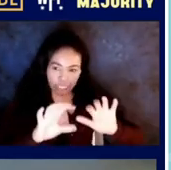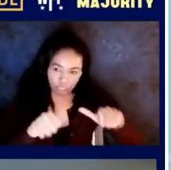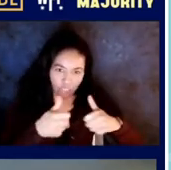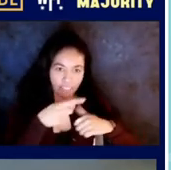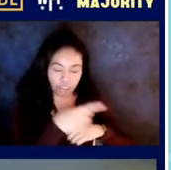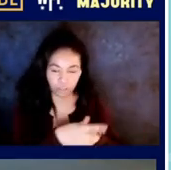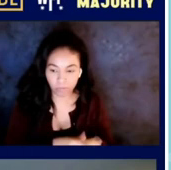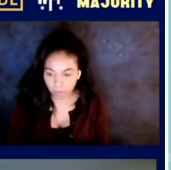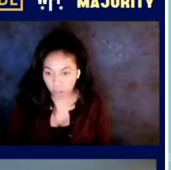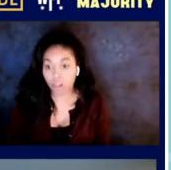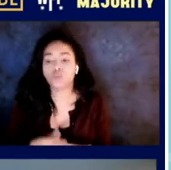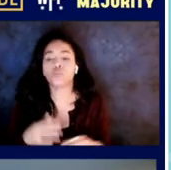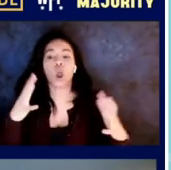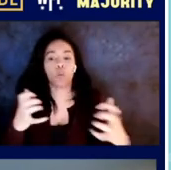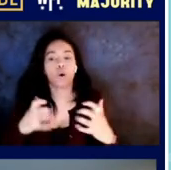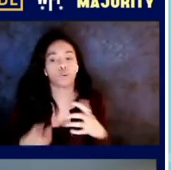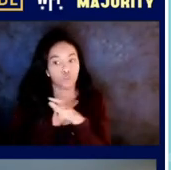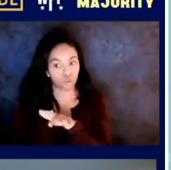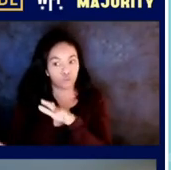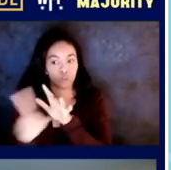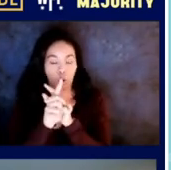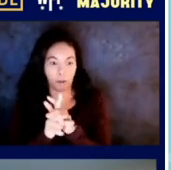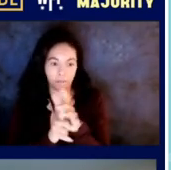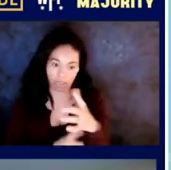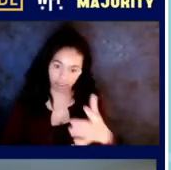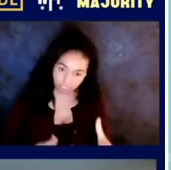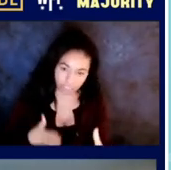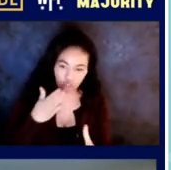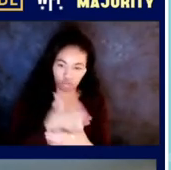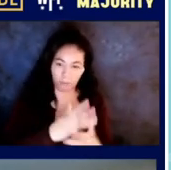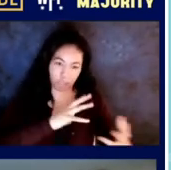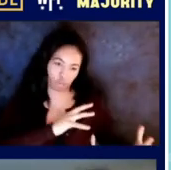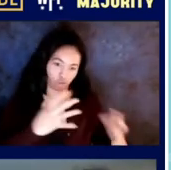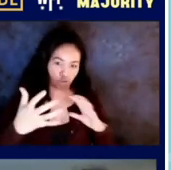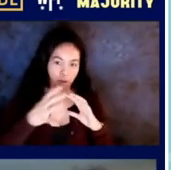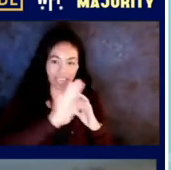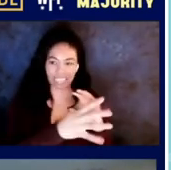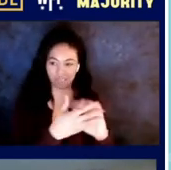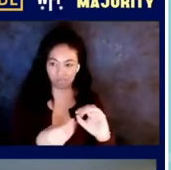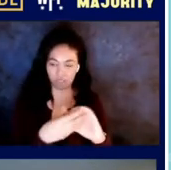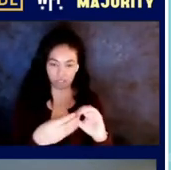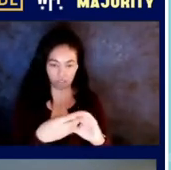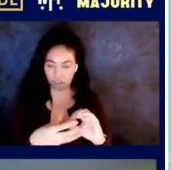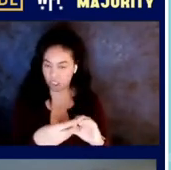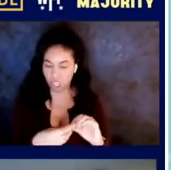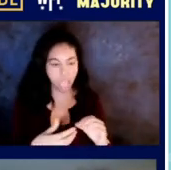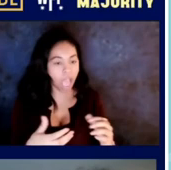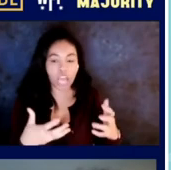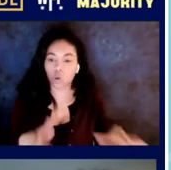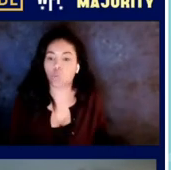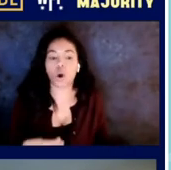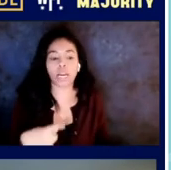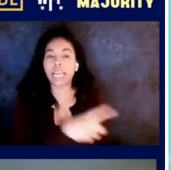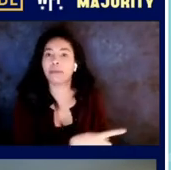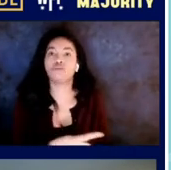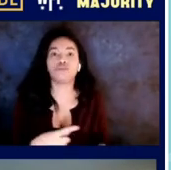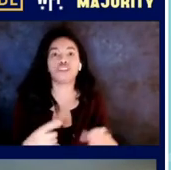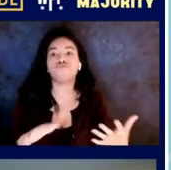to basically disrupt the narrative and make sure that they weren't telling the story that they wanted to tell,